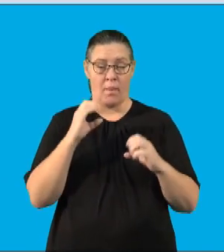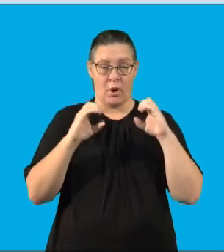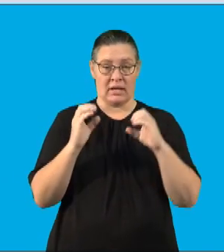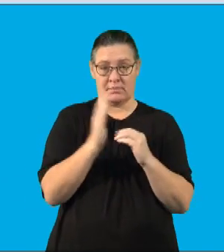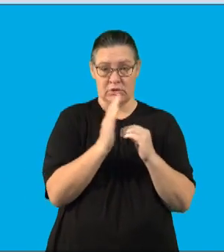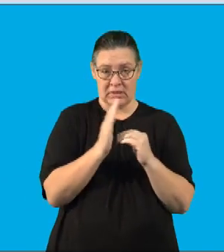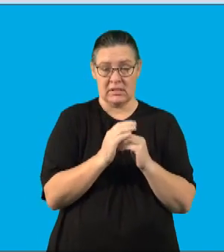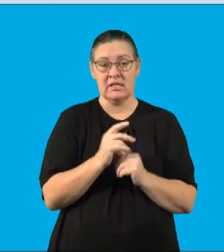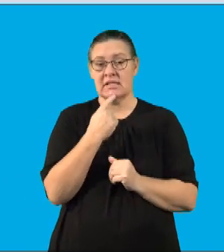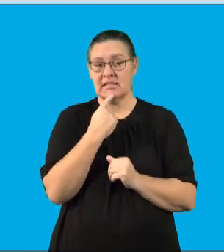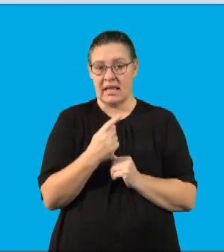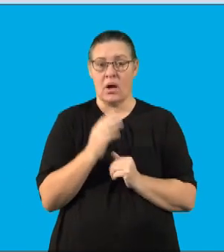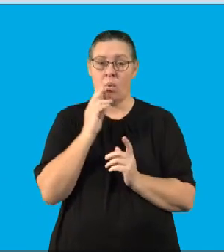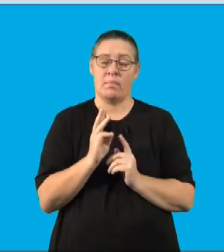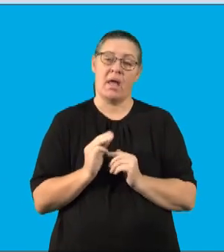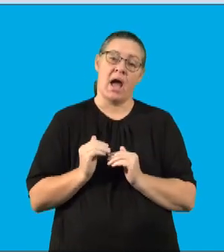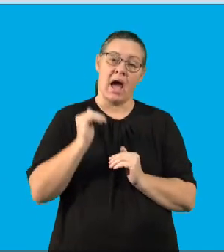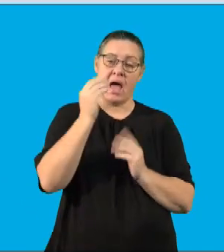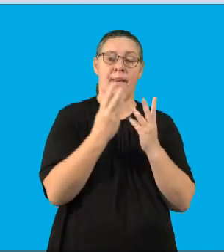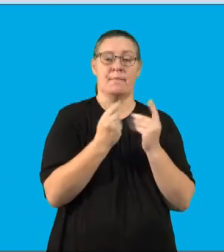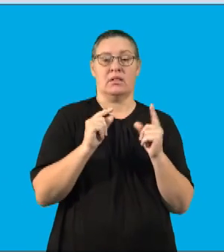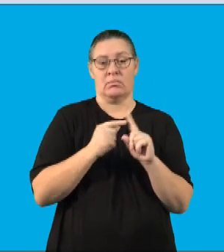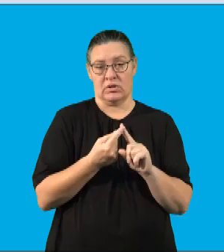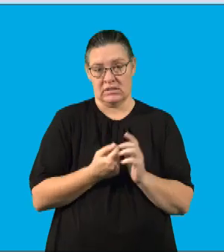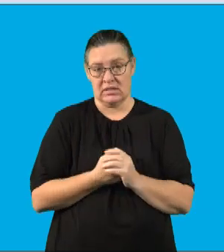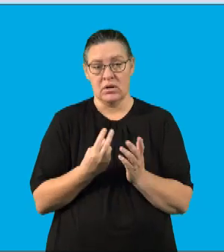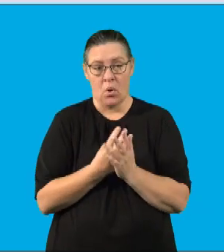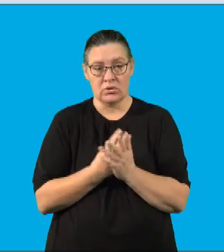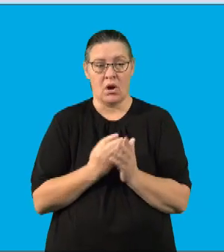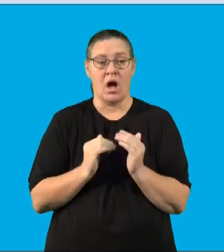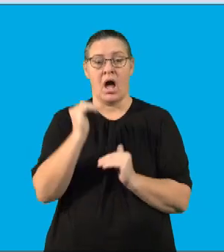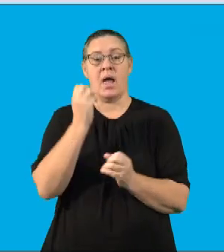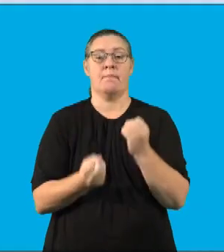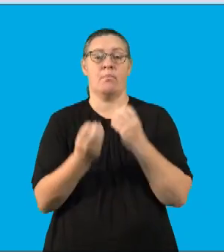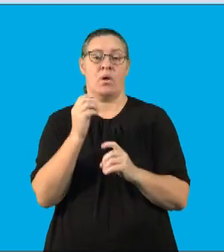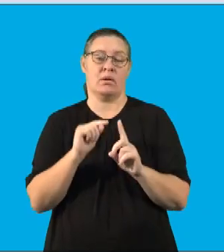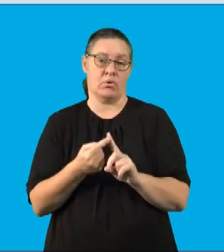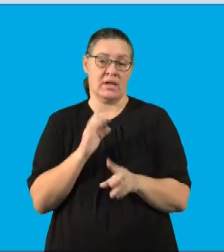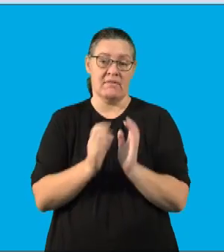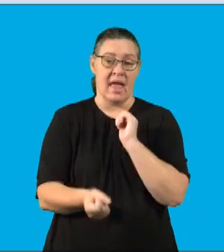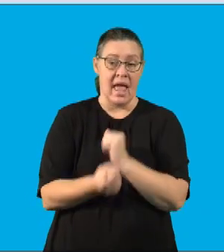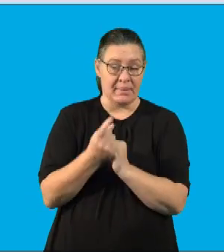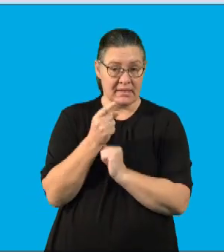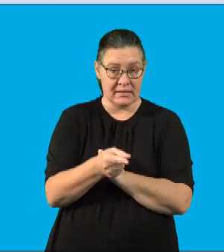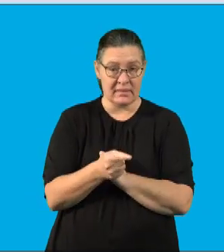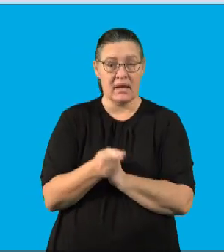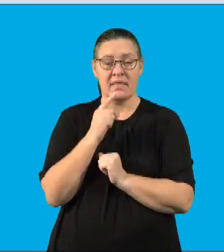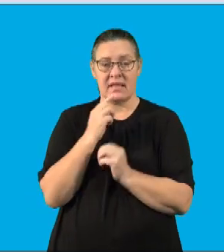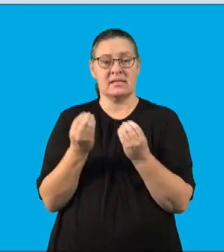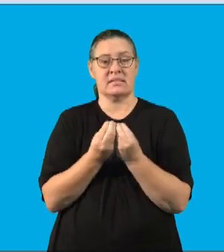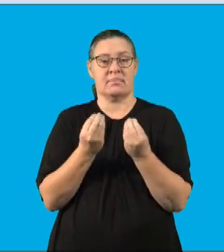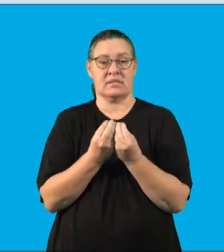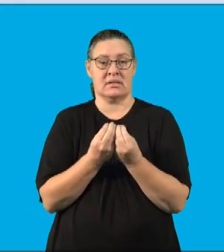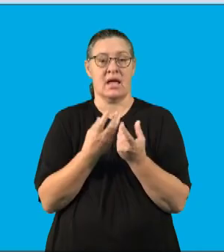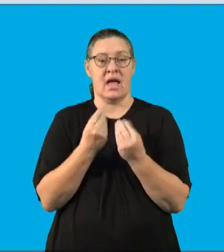the molecules, we are saying there's going to be a higher melting point and also a higher boiling point. And if that happens then